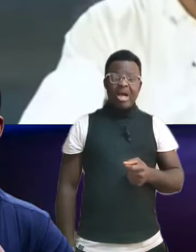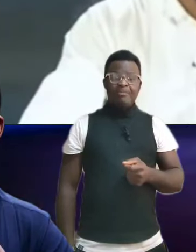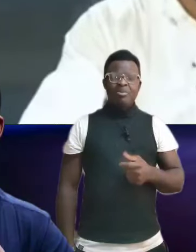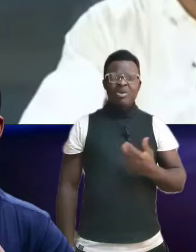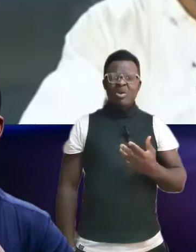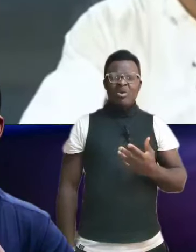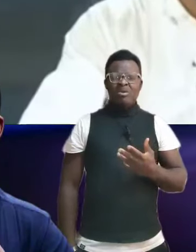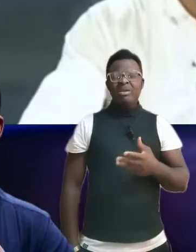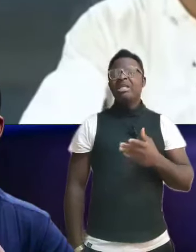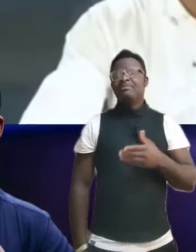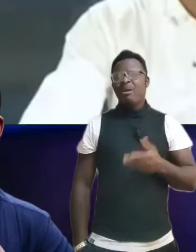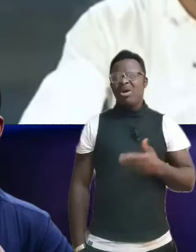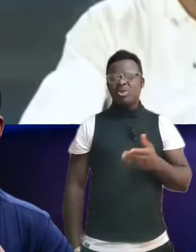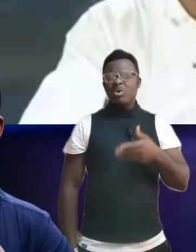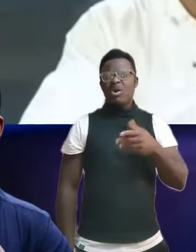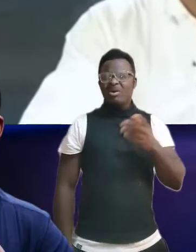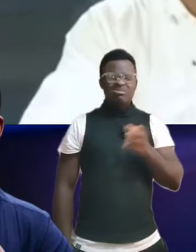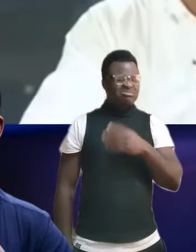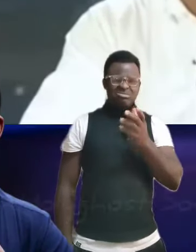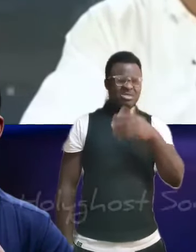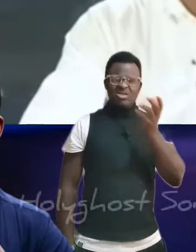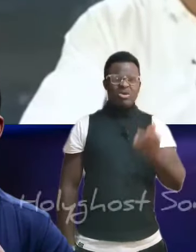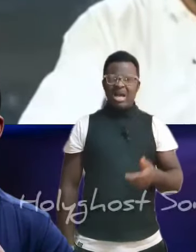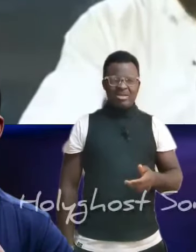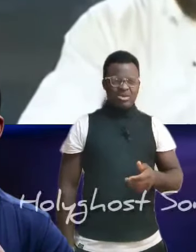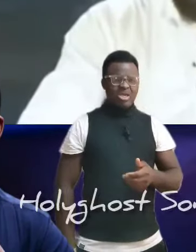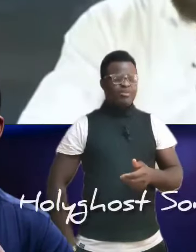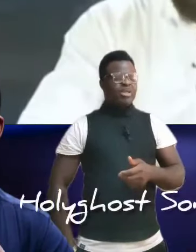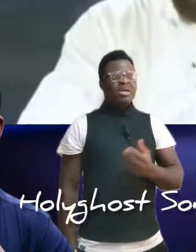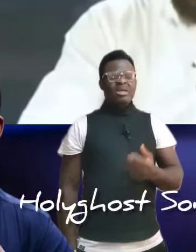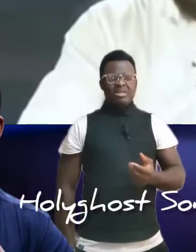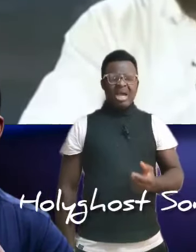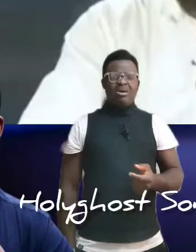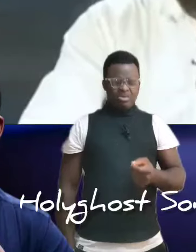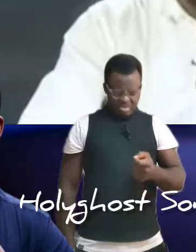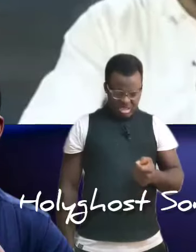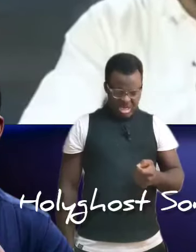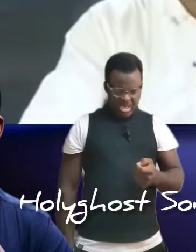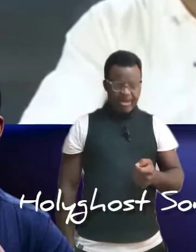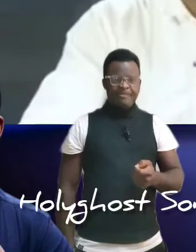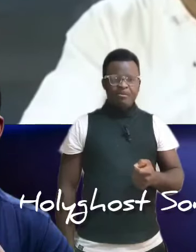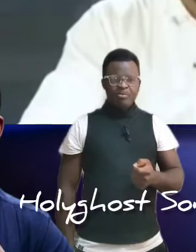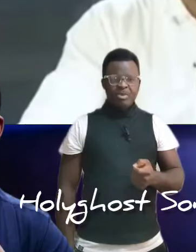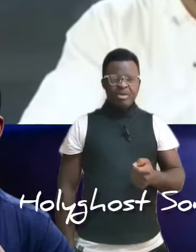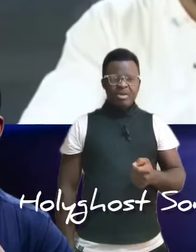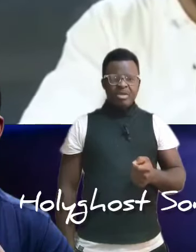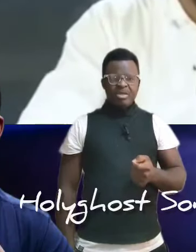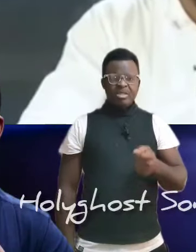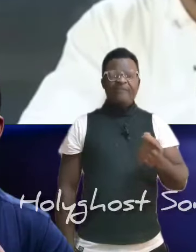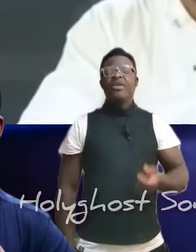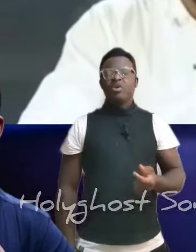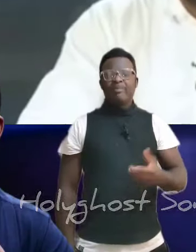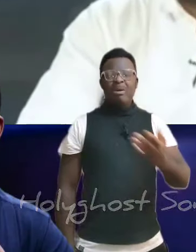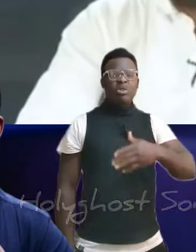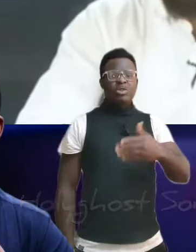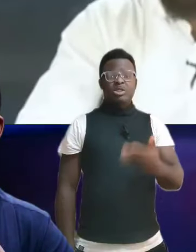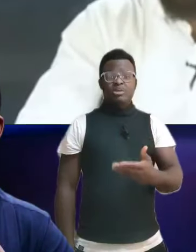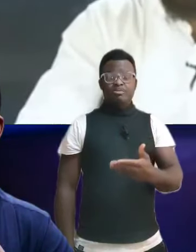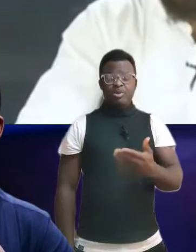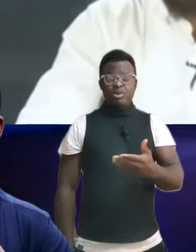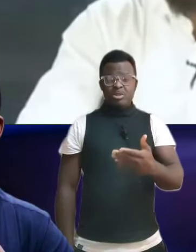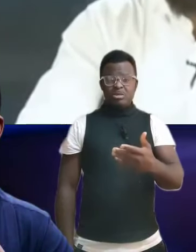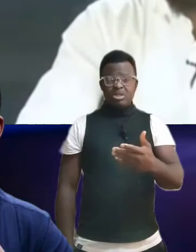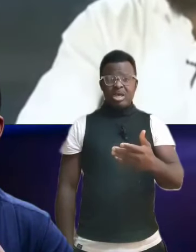remaining 115 protesters? That's a question we're asking. We want them to be charged or released. Some